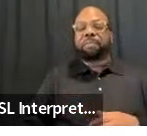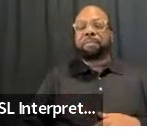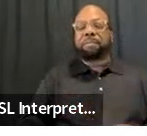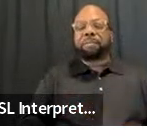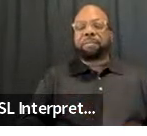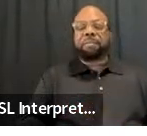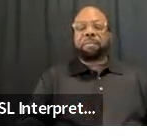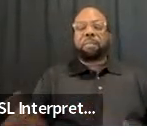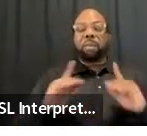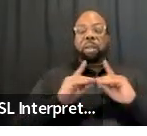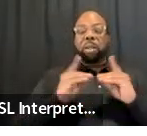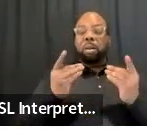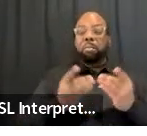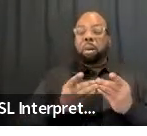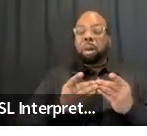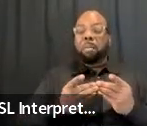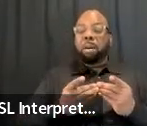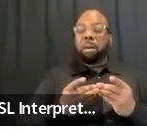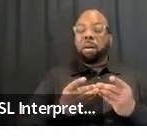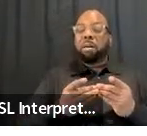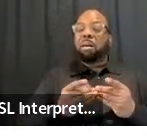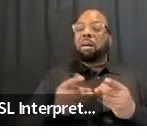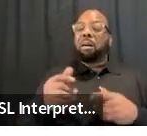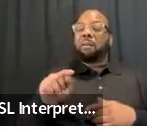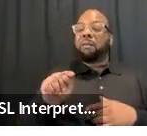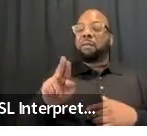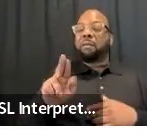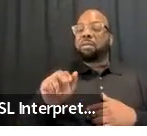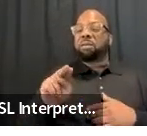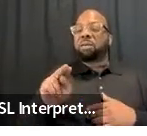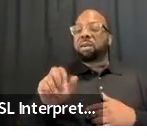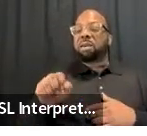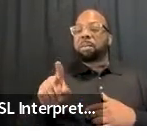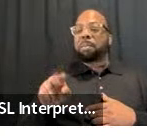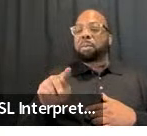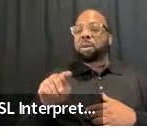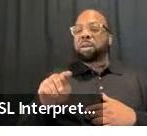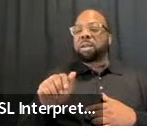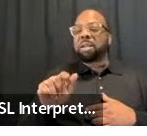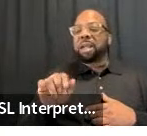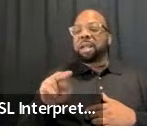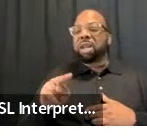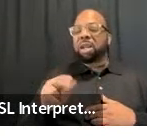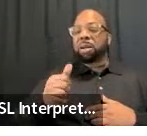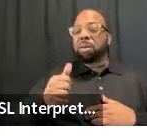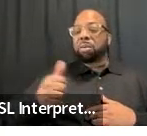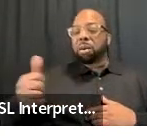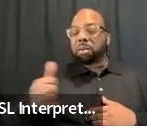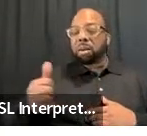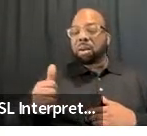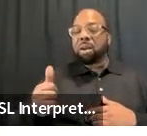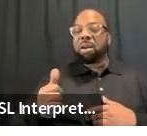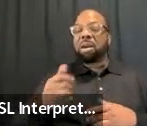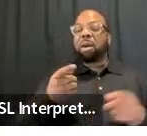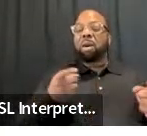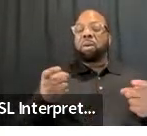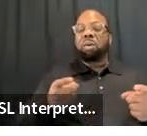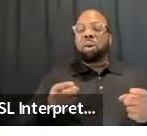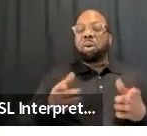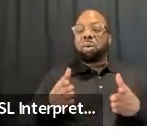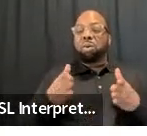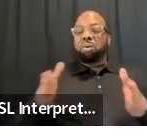The Department of Transportation regulates the right of way. So this includes the street, the sidewalk, and